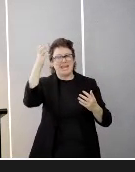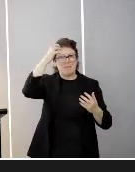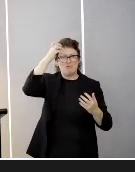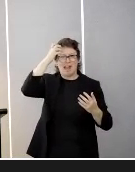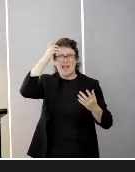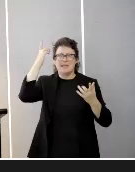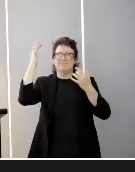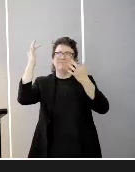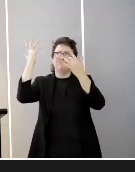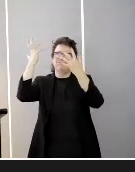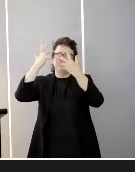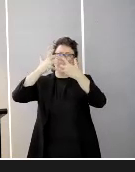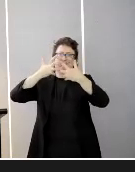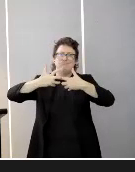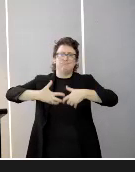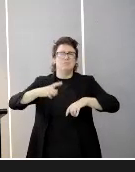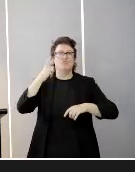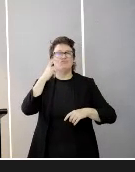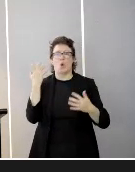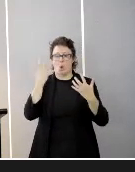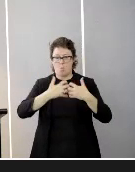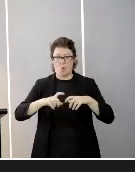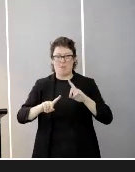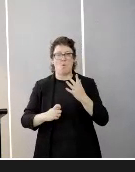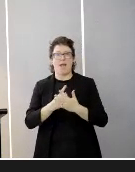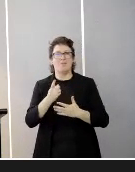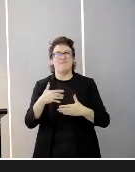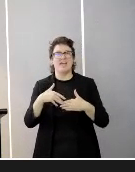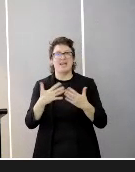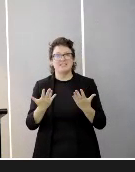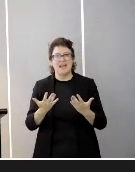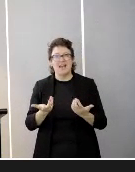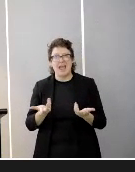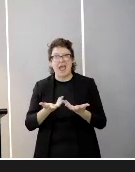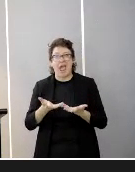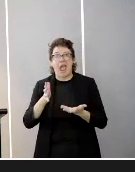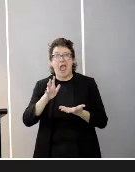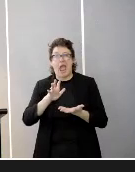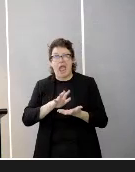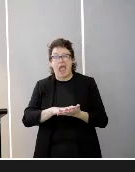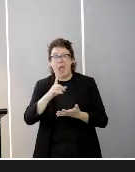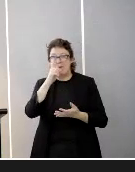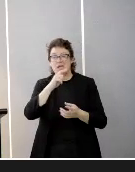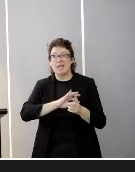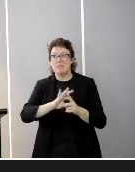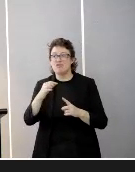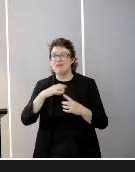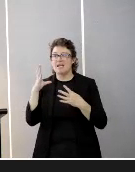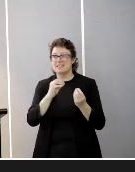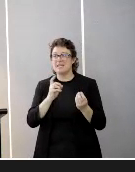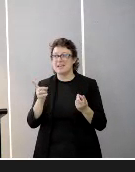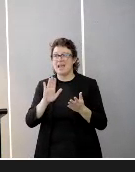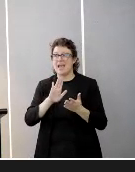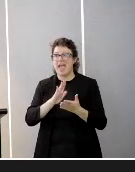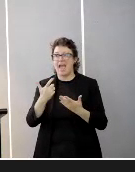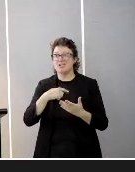out what happened that day and trying to integrate things. Do you ask how we get better? I actually, that's